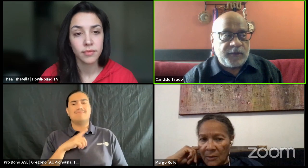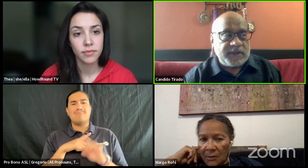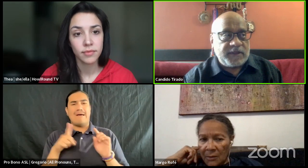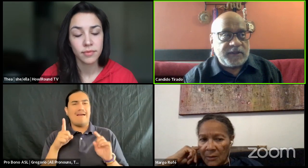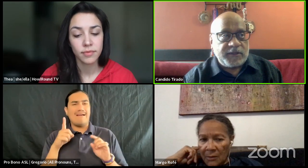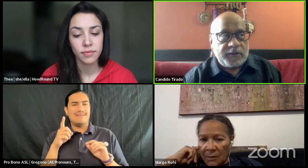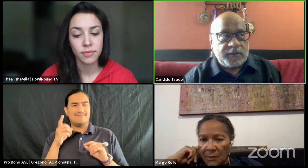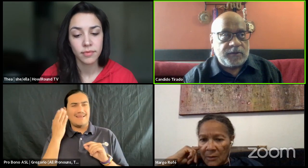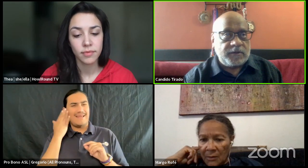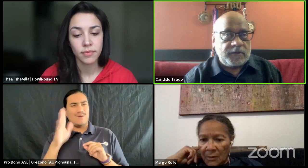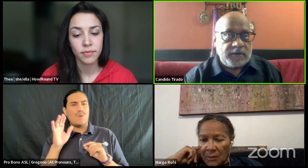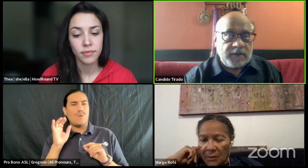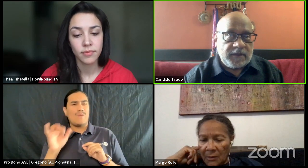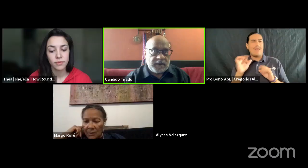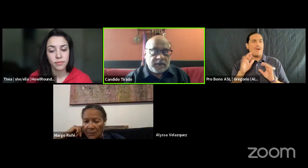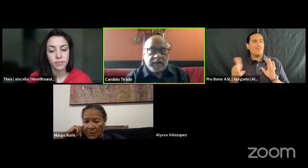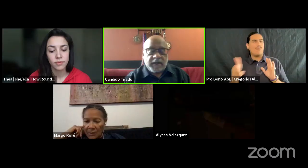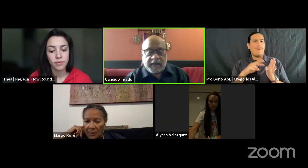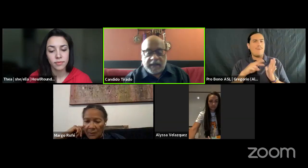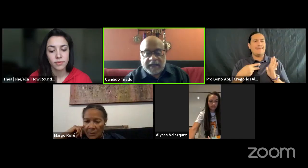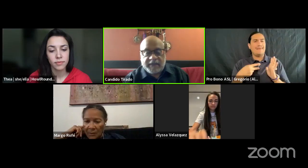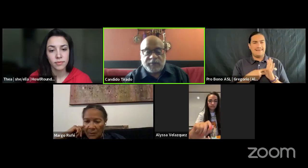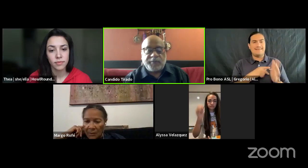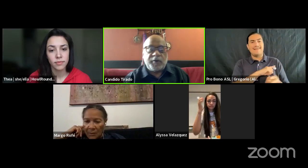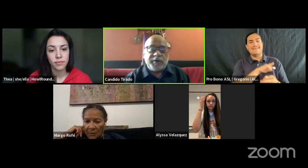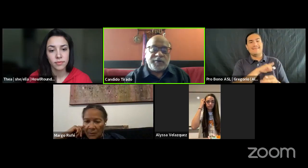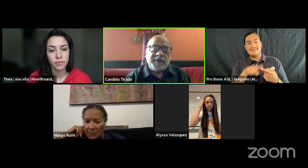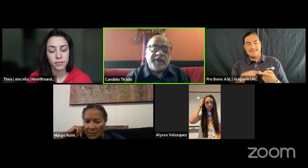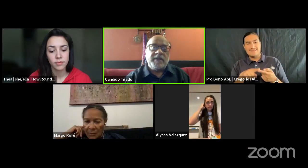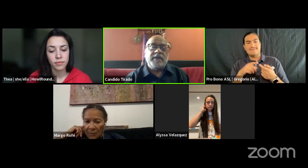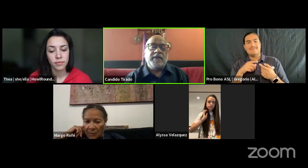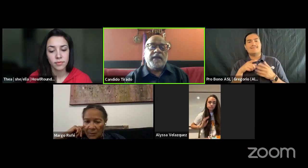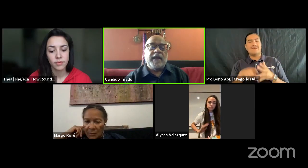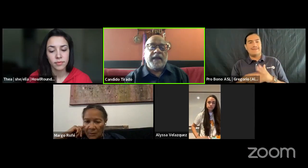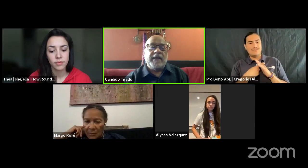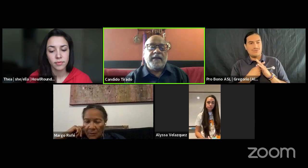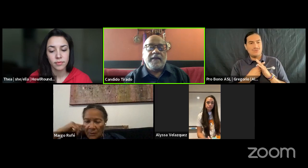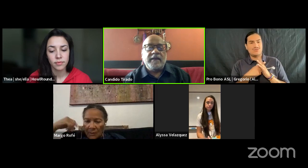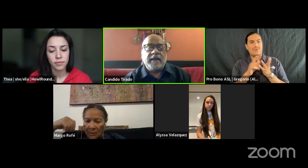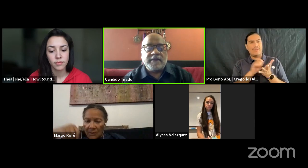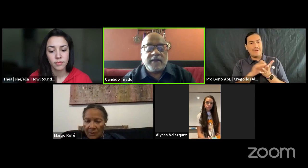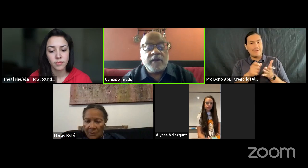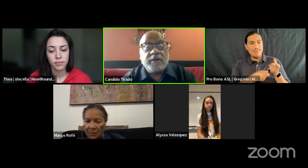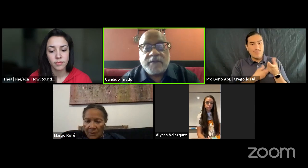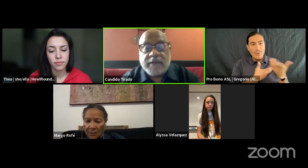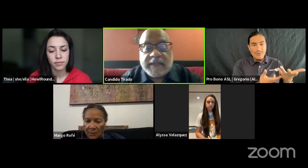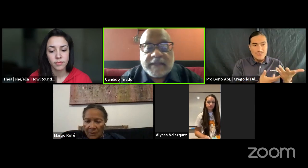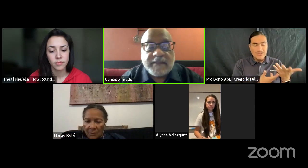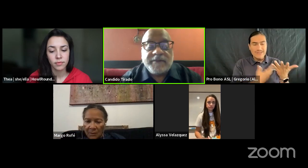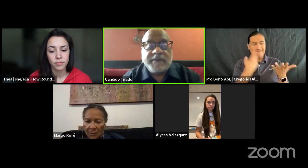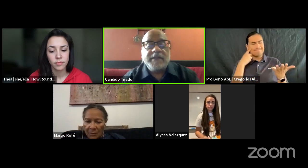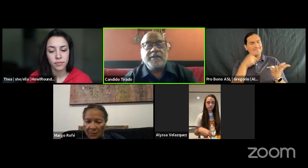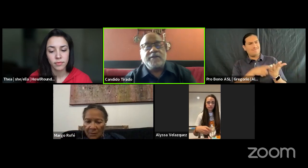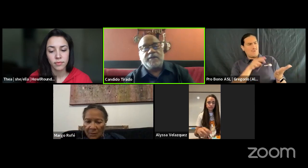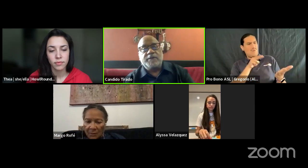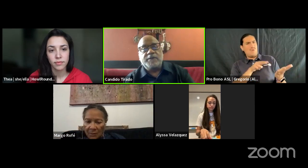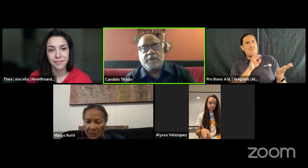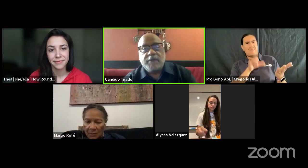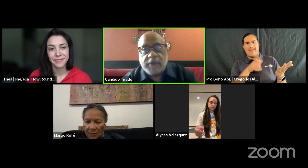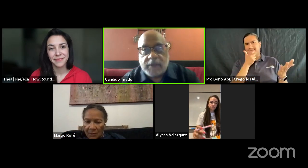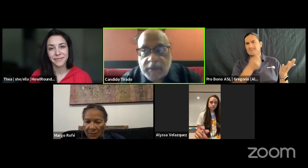And it wasn't until I got into poetry and I said, oh, okay, that's interesting.